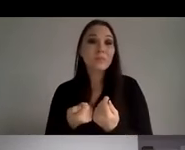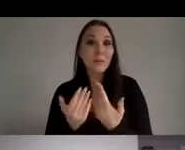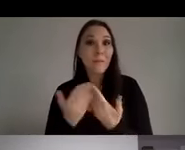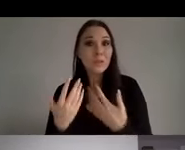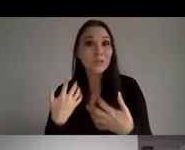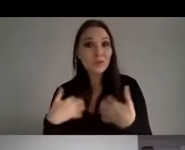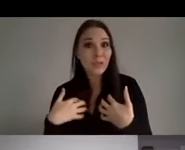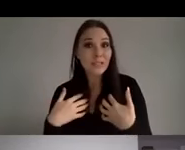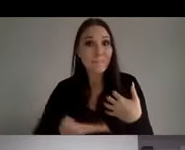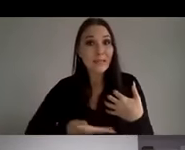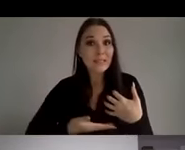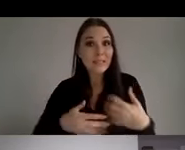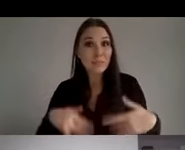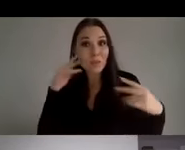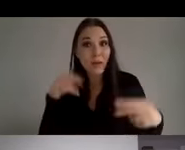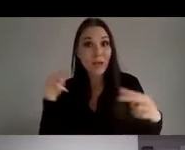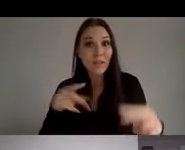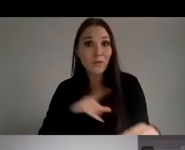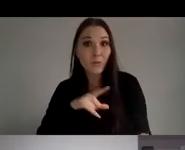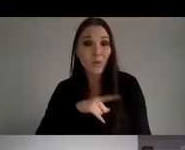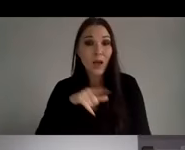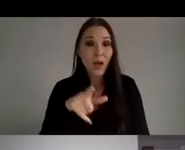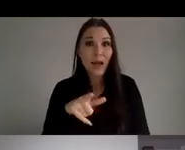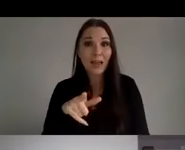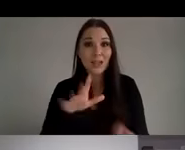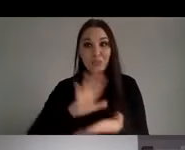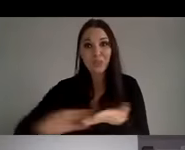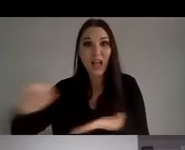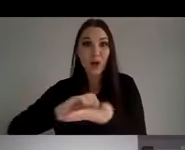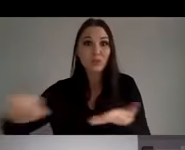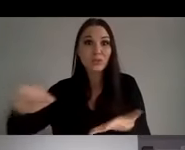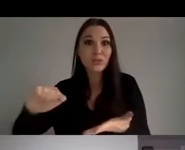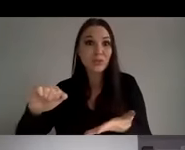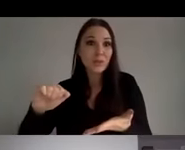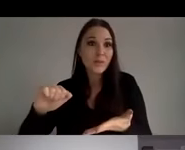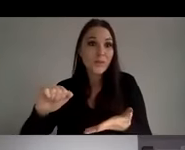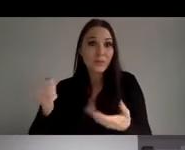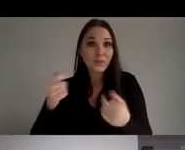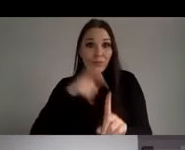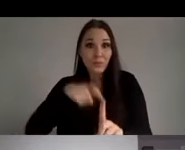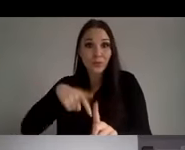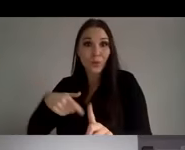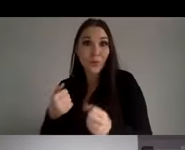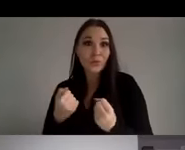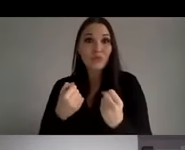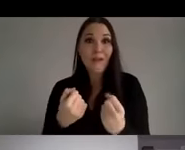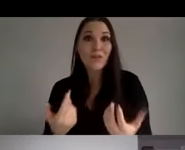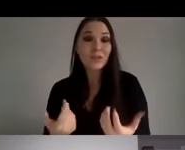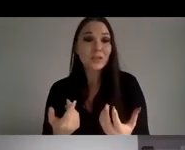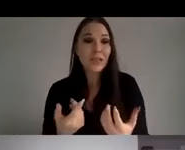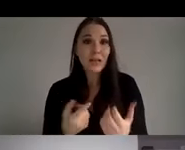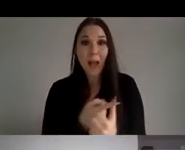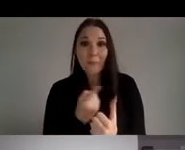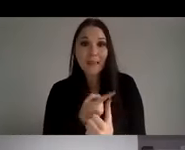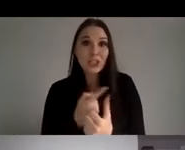interesting from like a business perspective, because you can sort of eliminate some costs for human drivers in applications like, let's say,